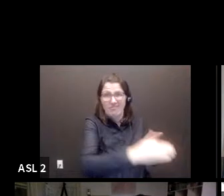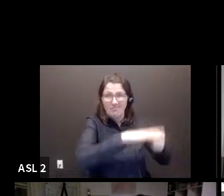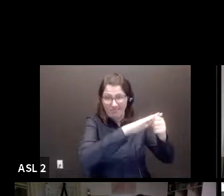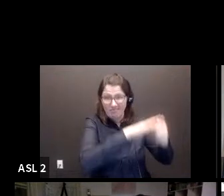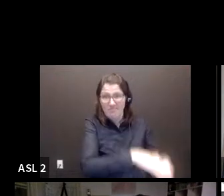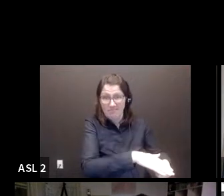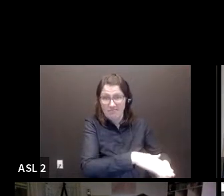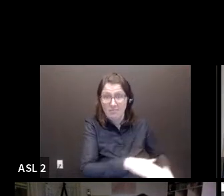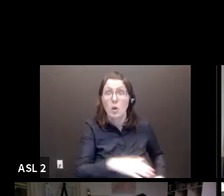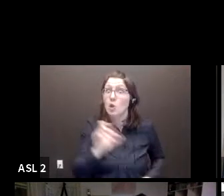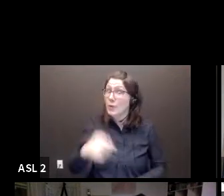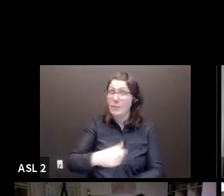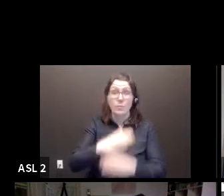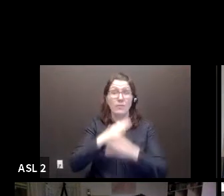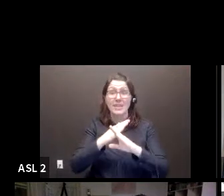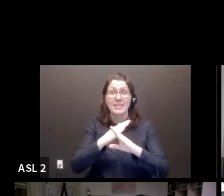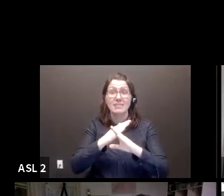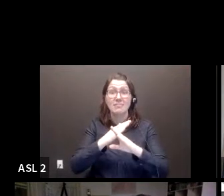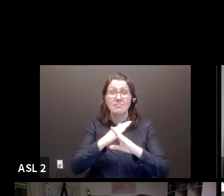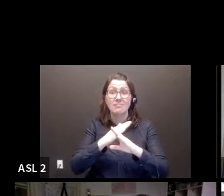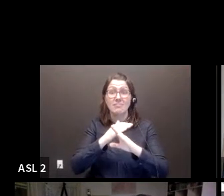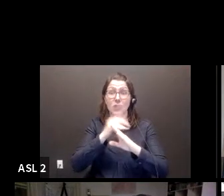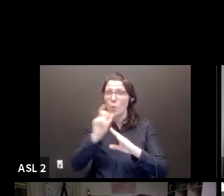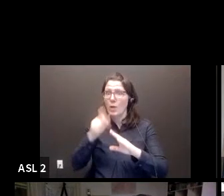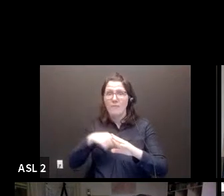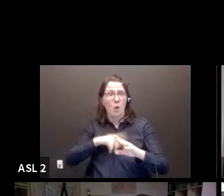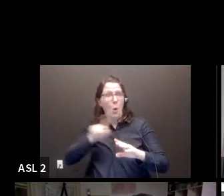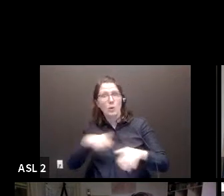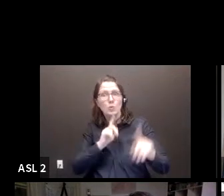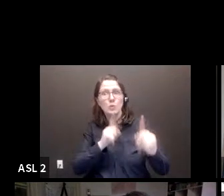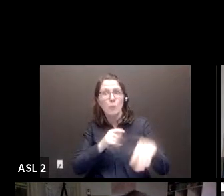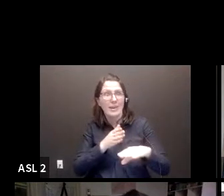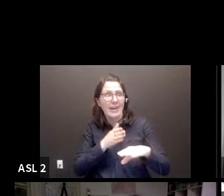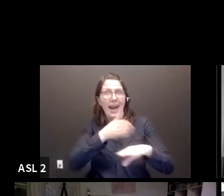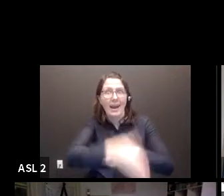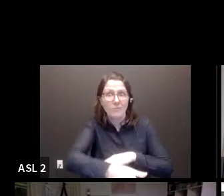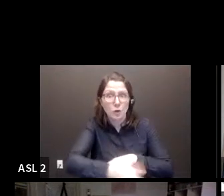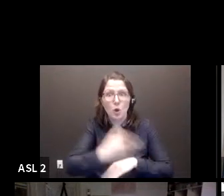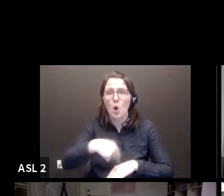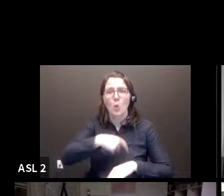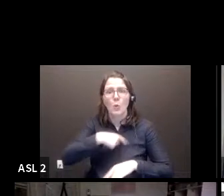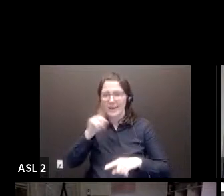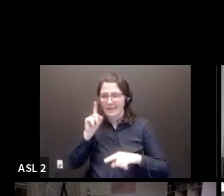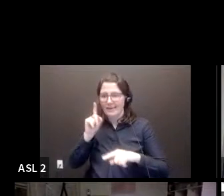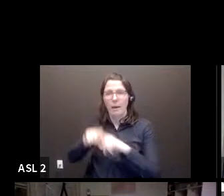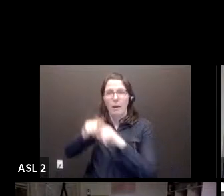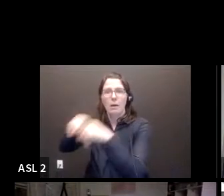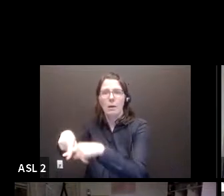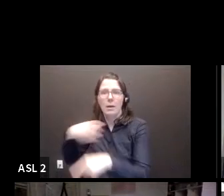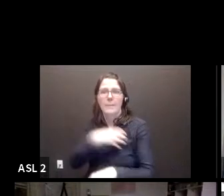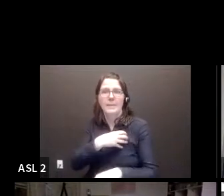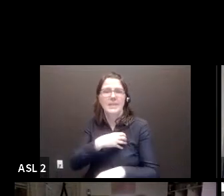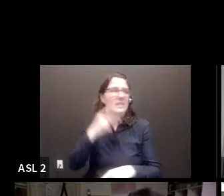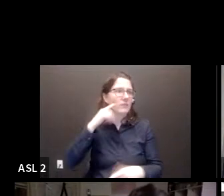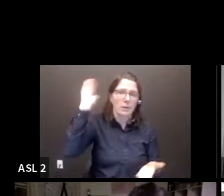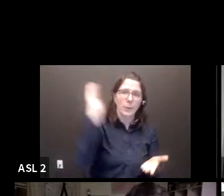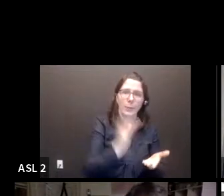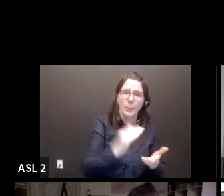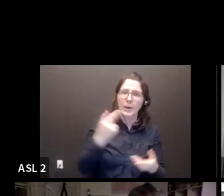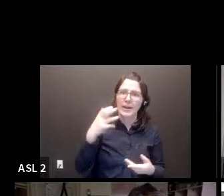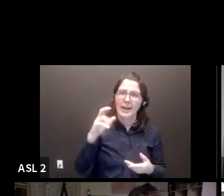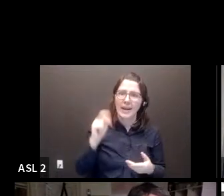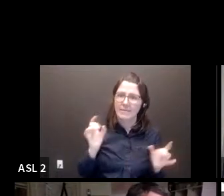lens and you know the police have even said it we can't police ourselves out of gun violence so we need to be you know investing in community